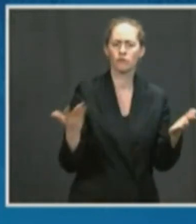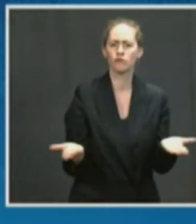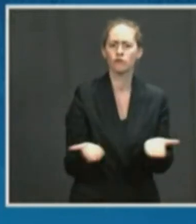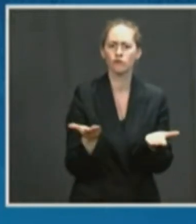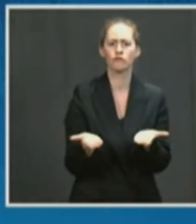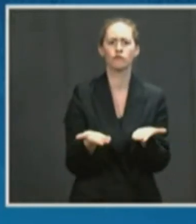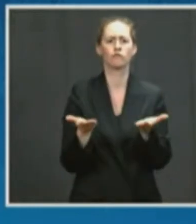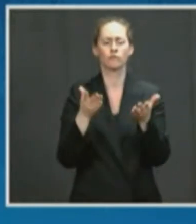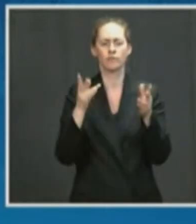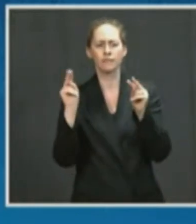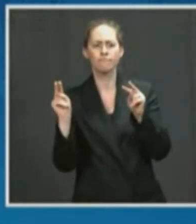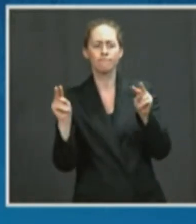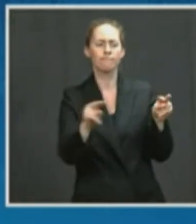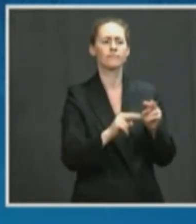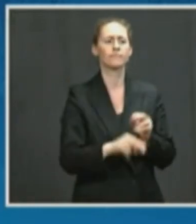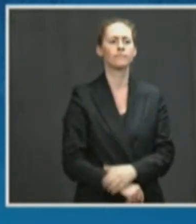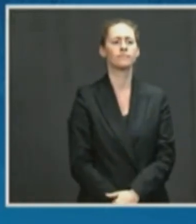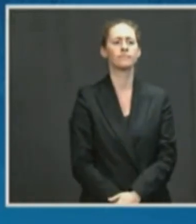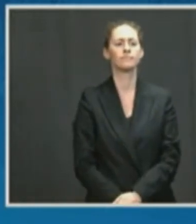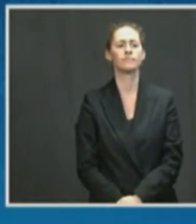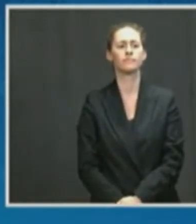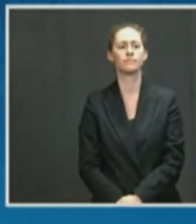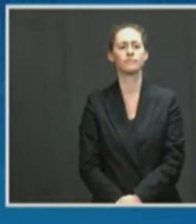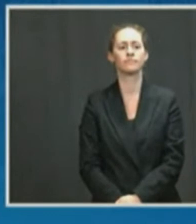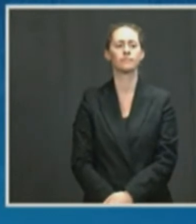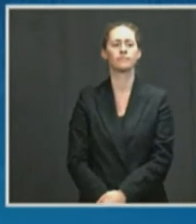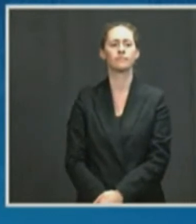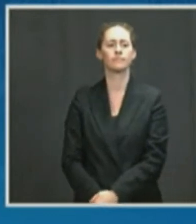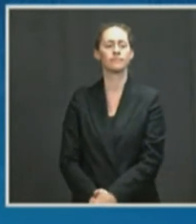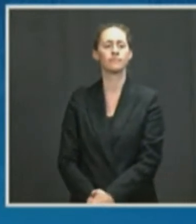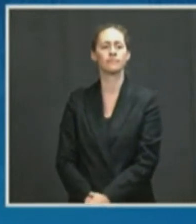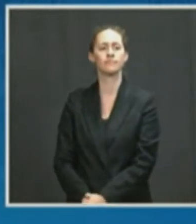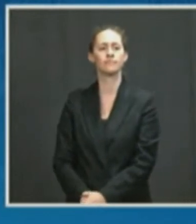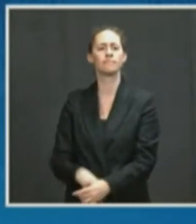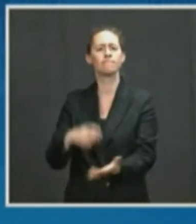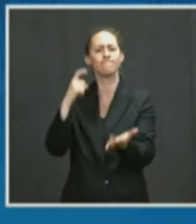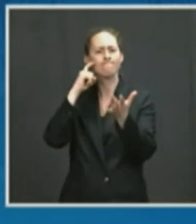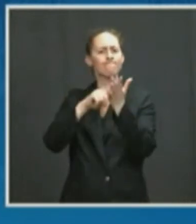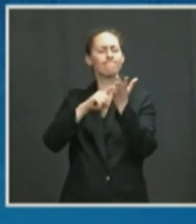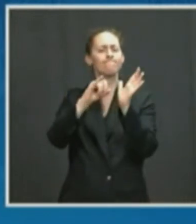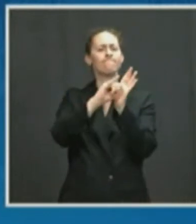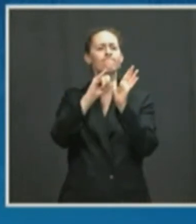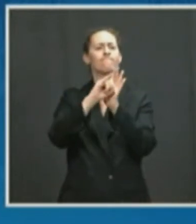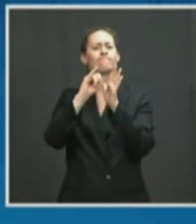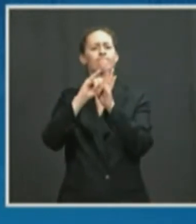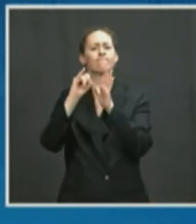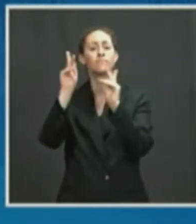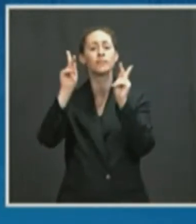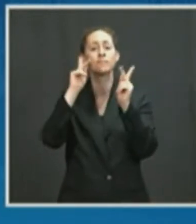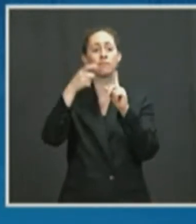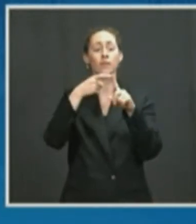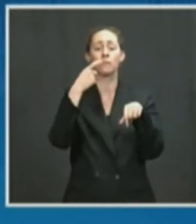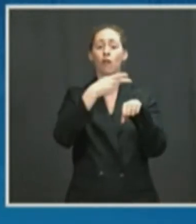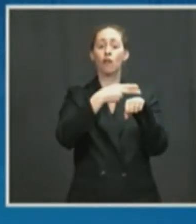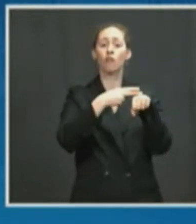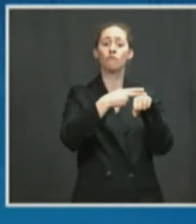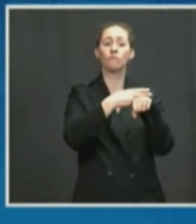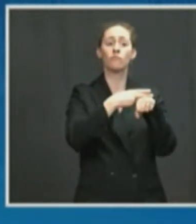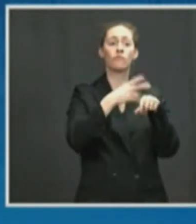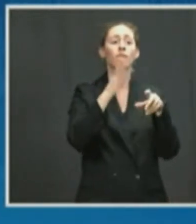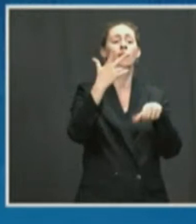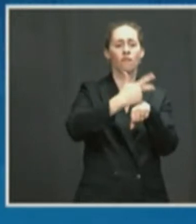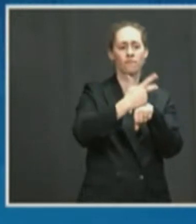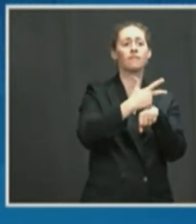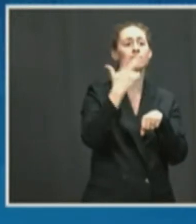lot of people from those regions of Guatemala that are leaving not because they want to, but because they have no resources. So